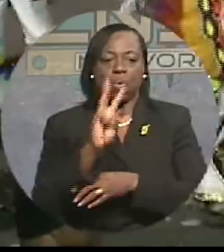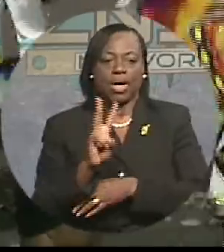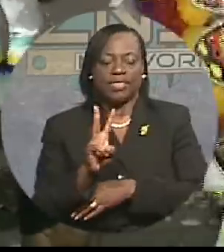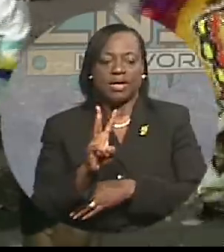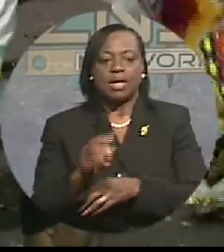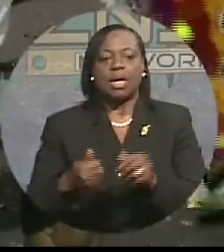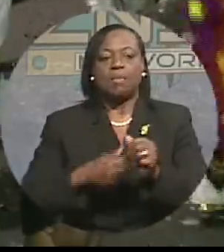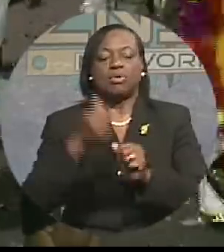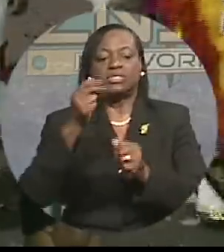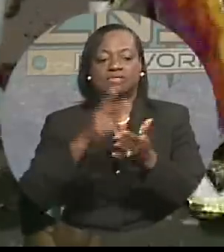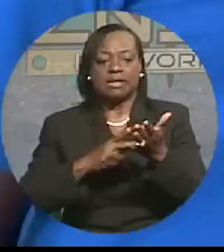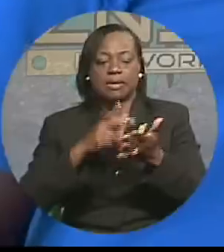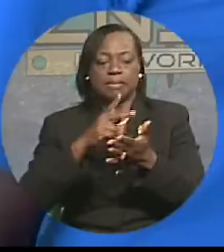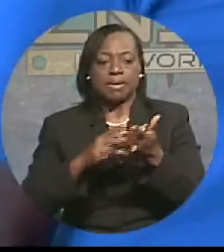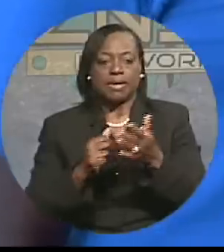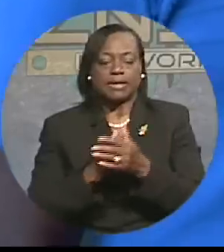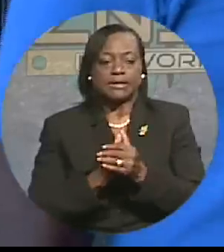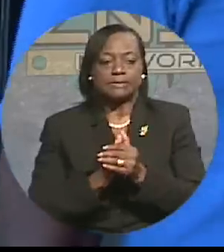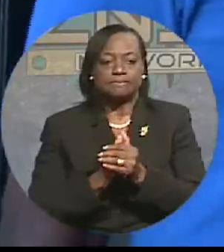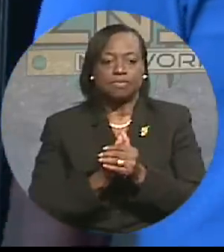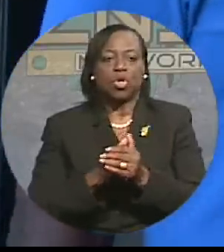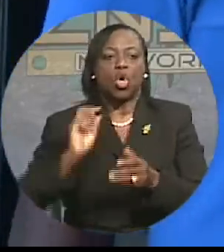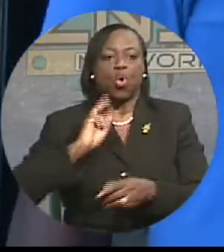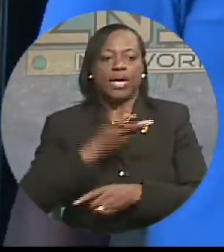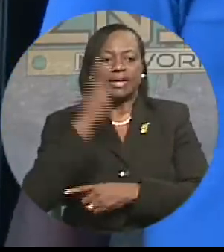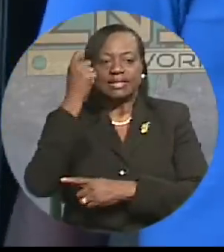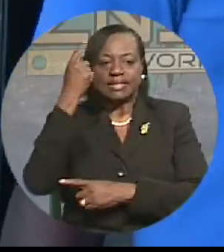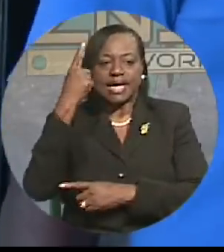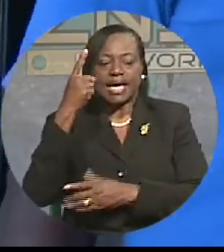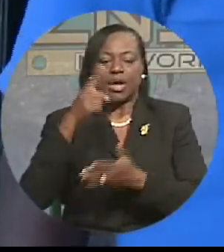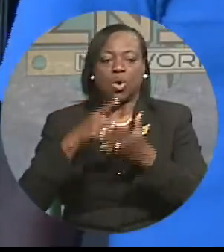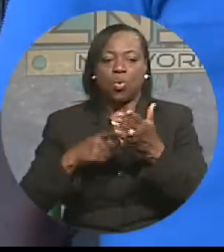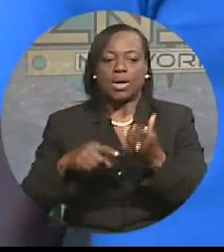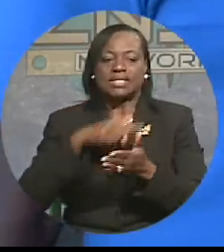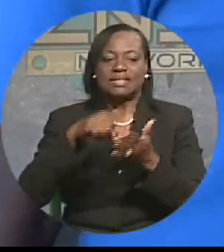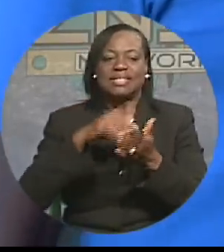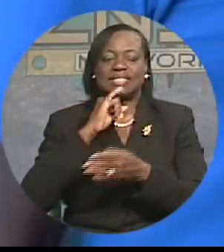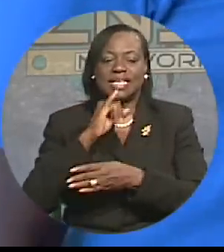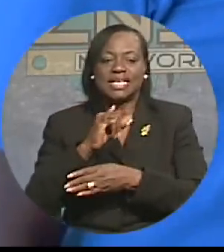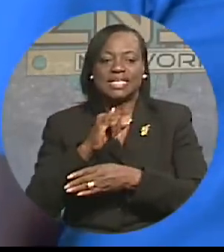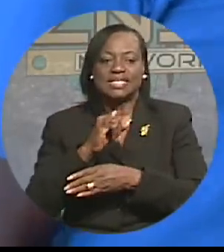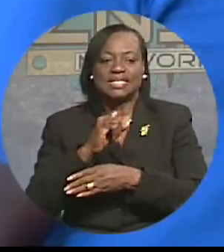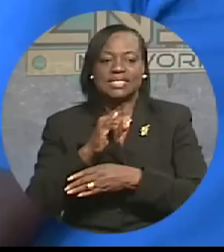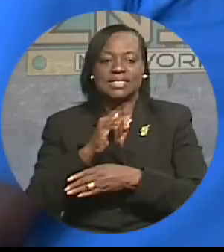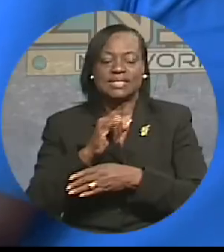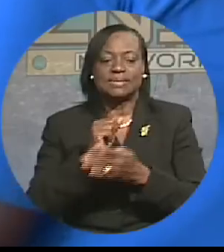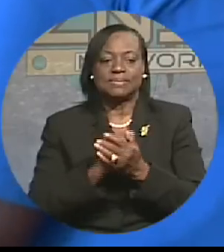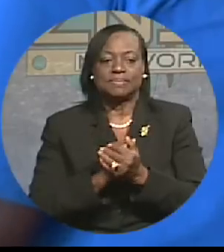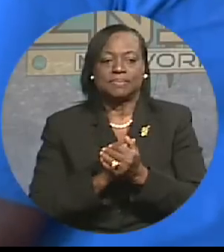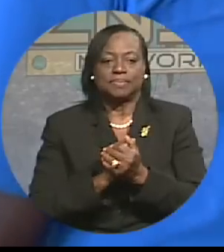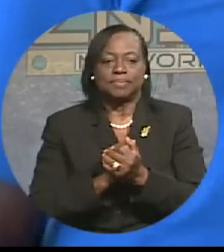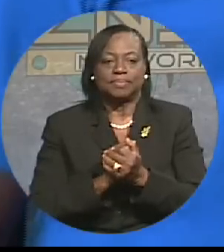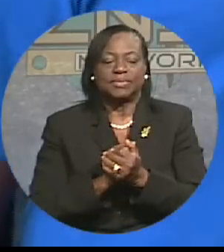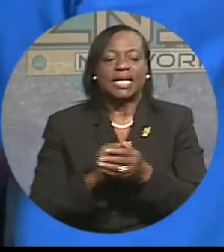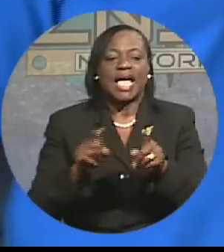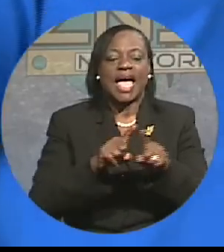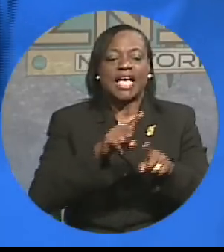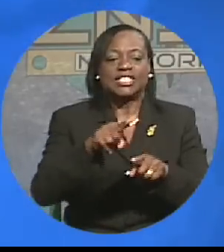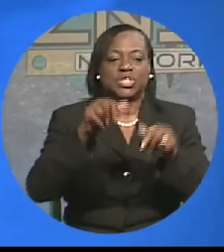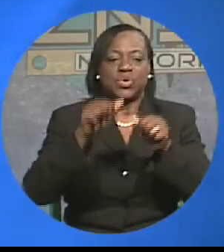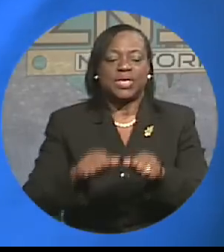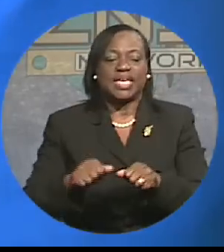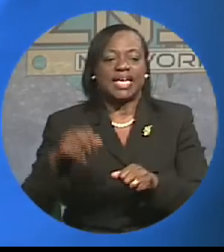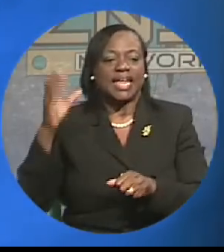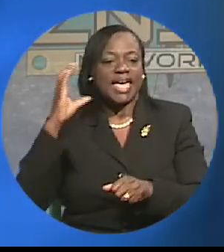with the information that was given. We understand what this is. This is like a heavyweight fighter going to beat the champion on his own home turf. And as you can hear, the